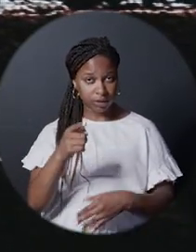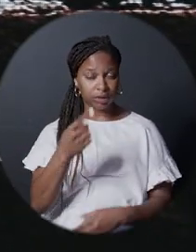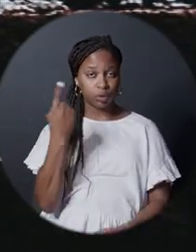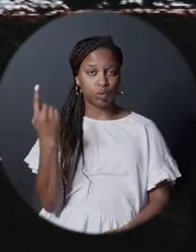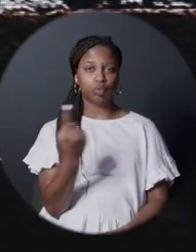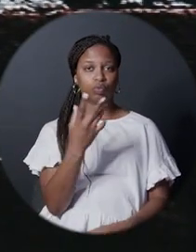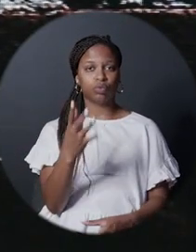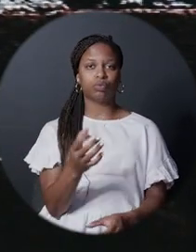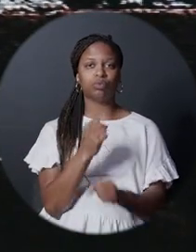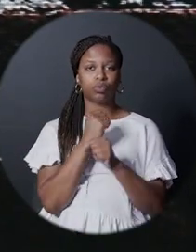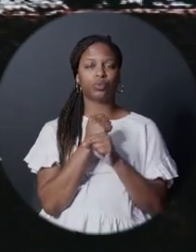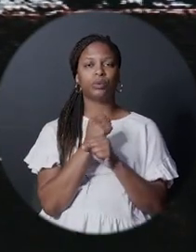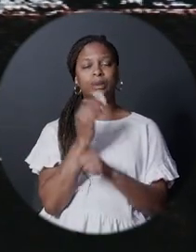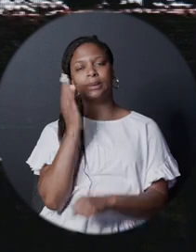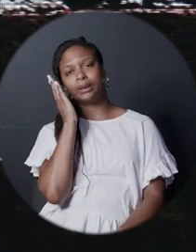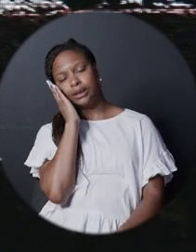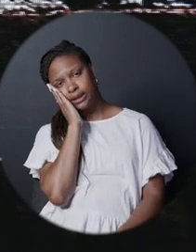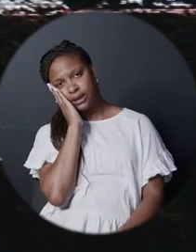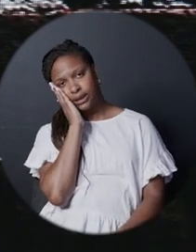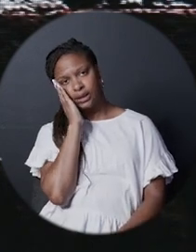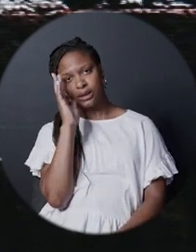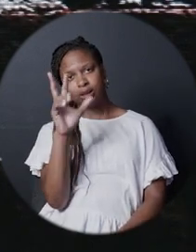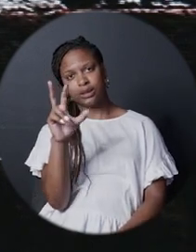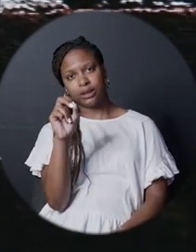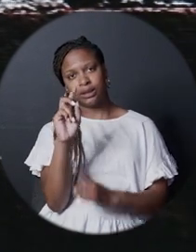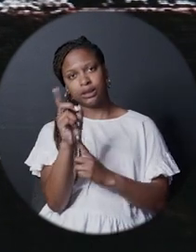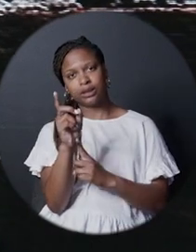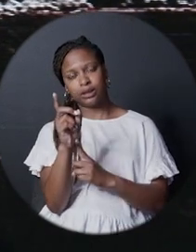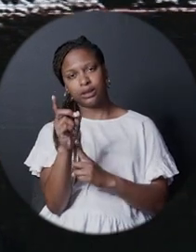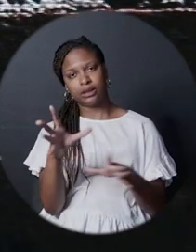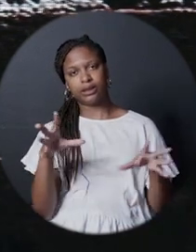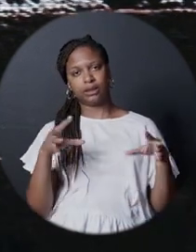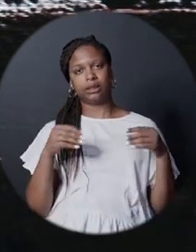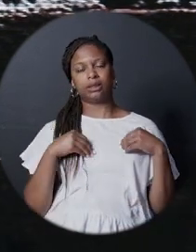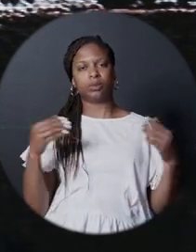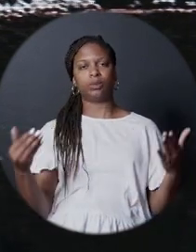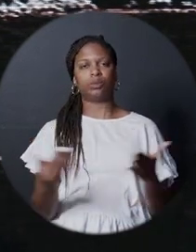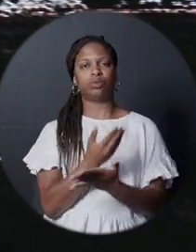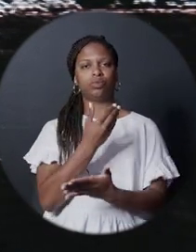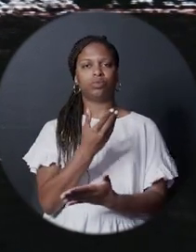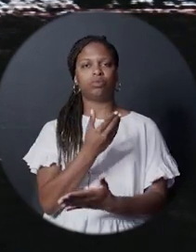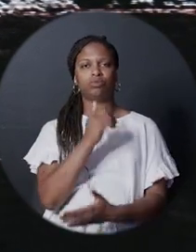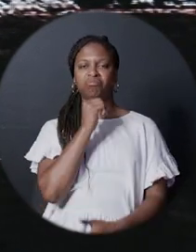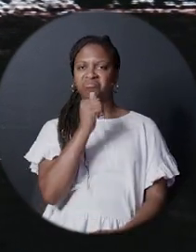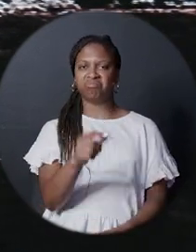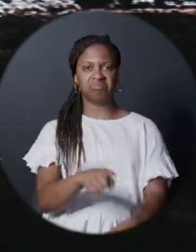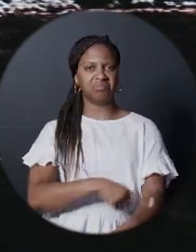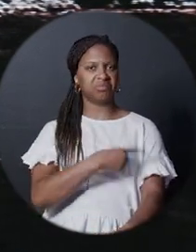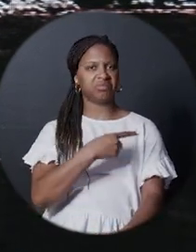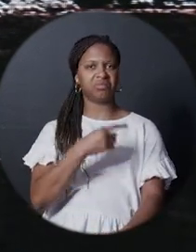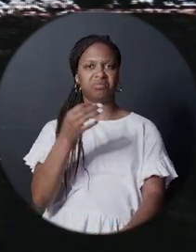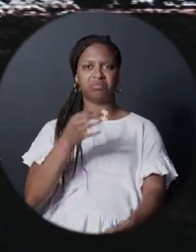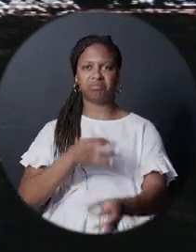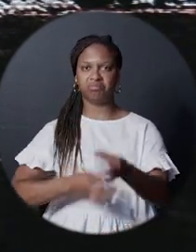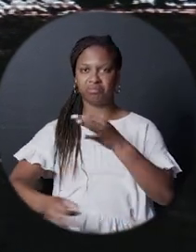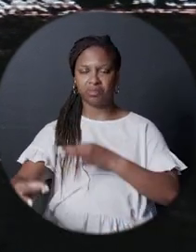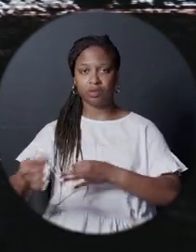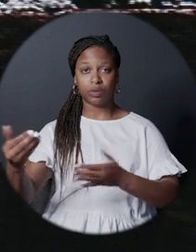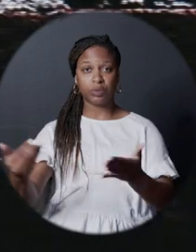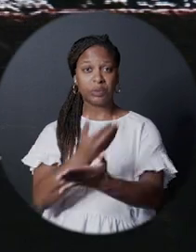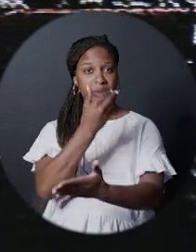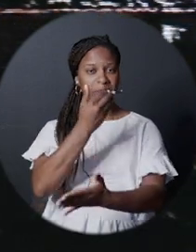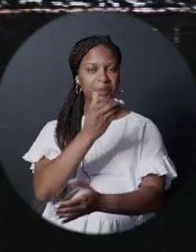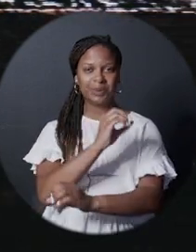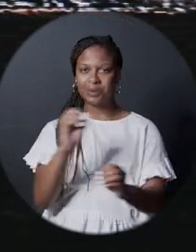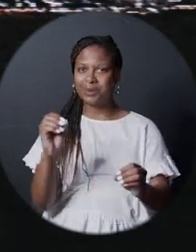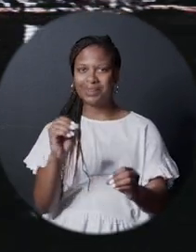hearing me wherever you are. It only took the bed 30 seconds to accept something new. It ain't going to take people long to get over